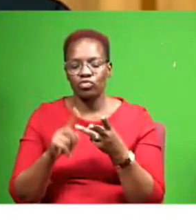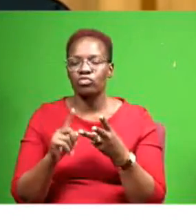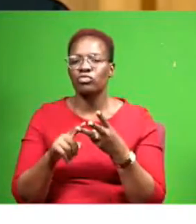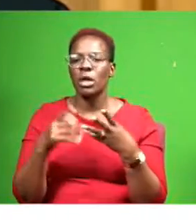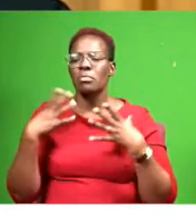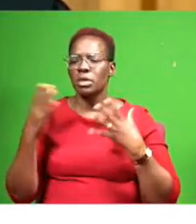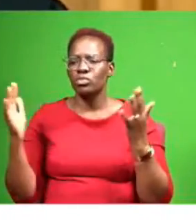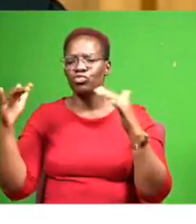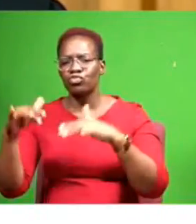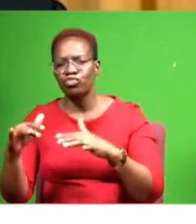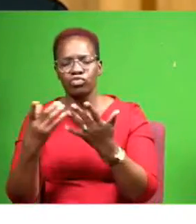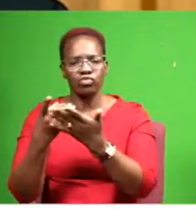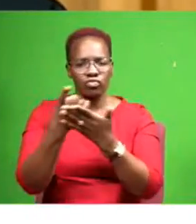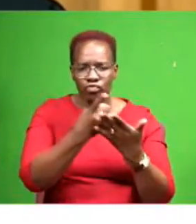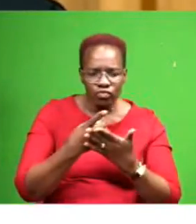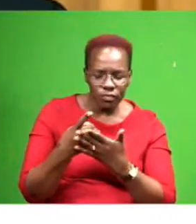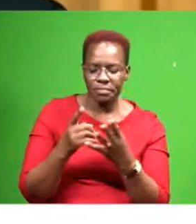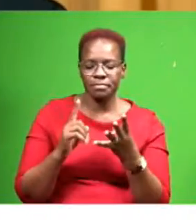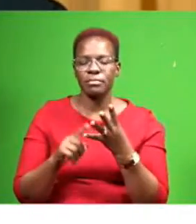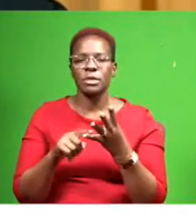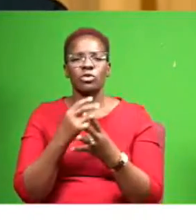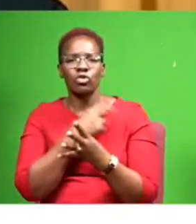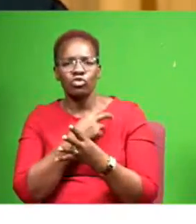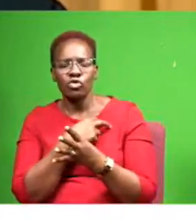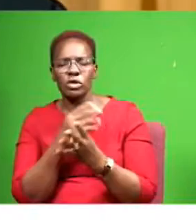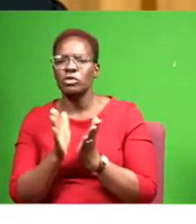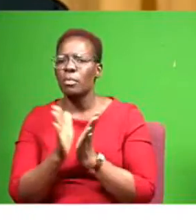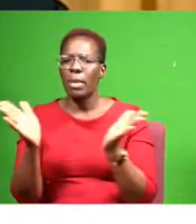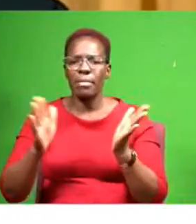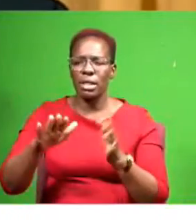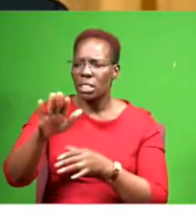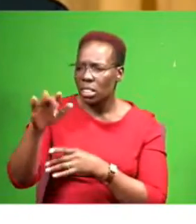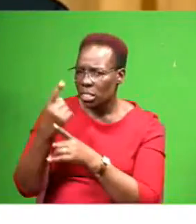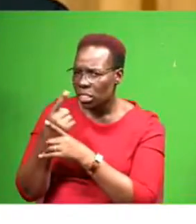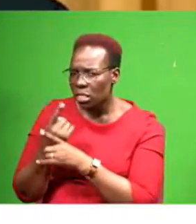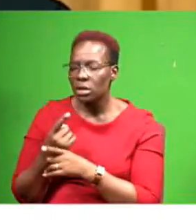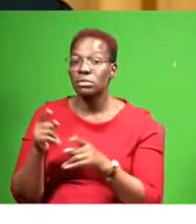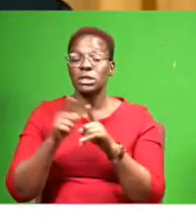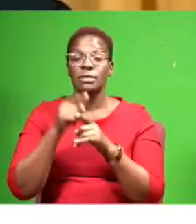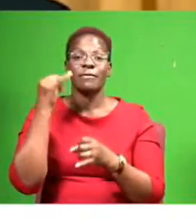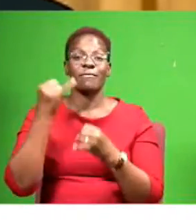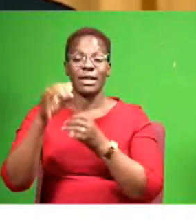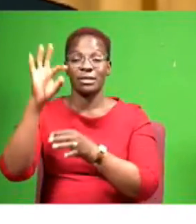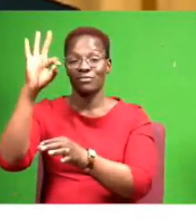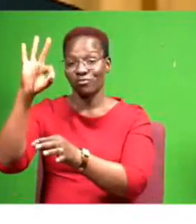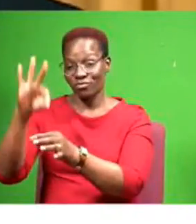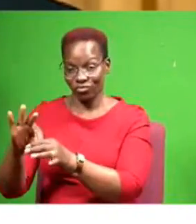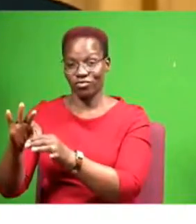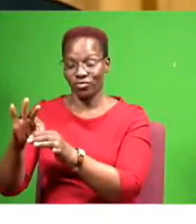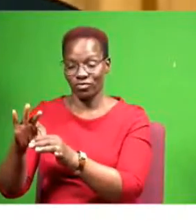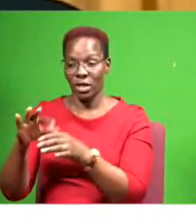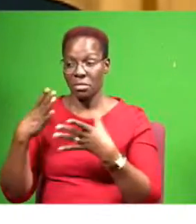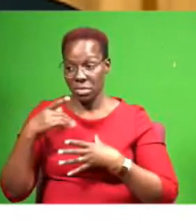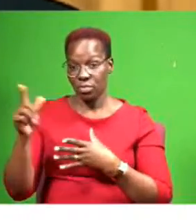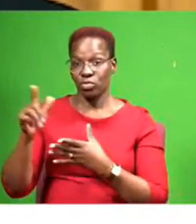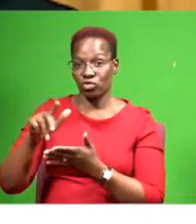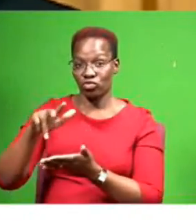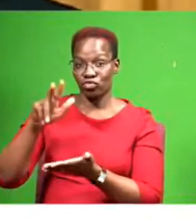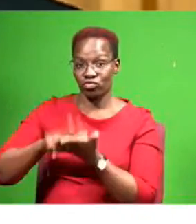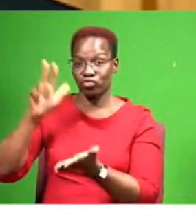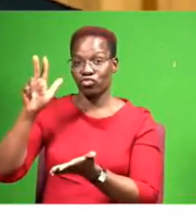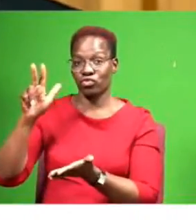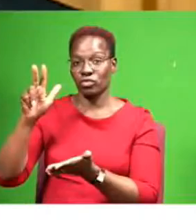assembly debate, consultation and public discourse, and finally a referendum in which the people endorse the new